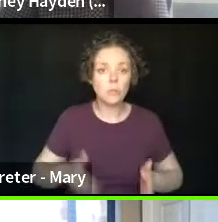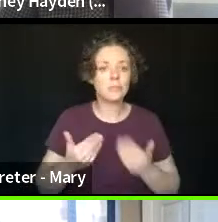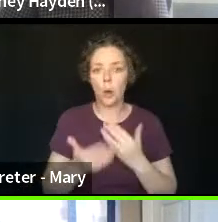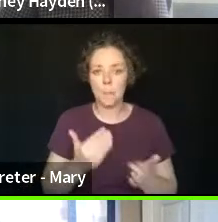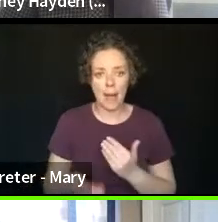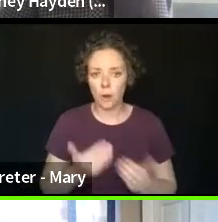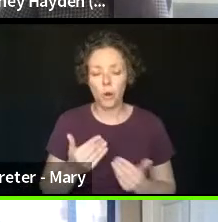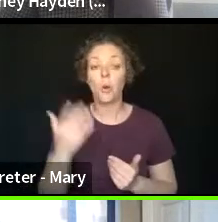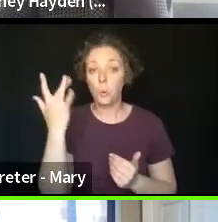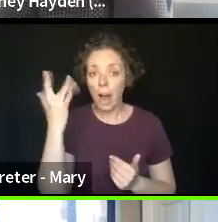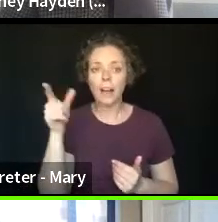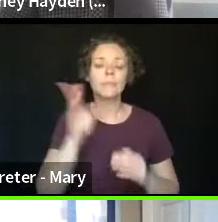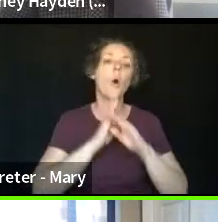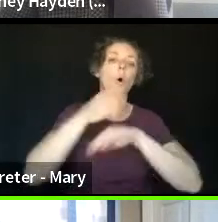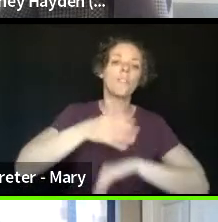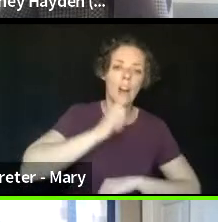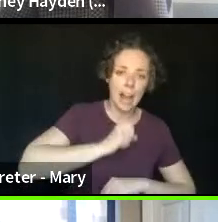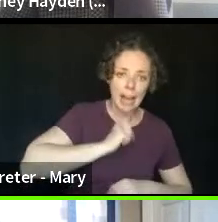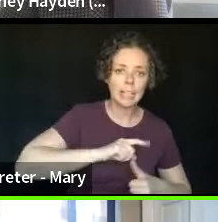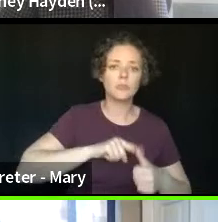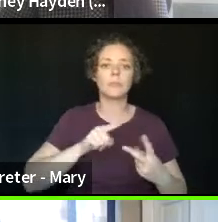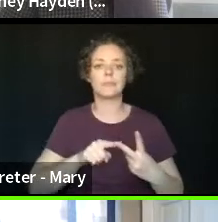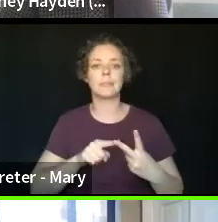or they are past the 12 months